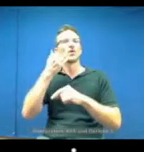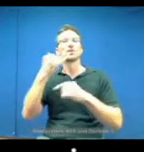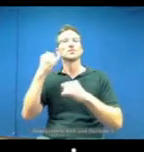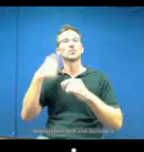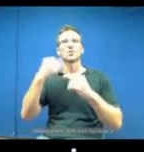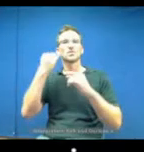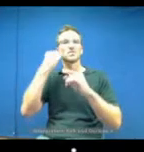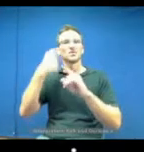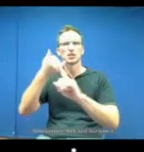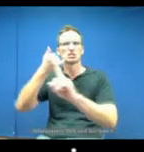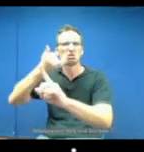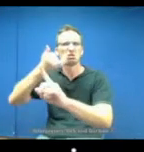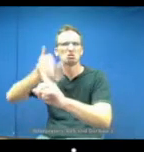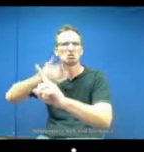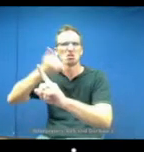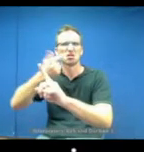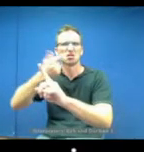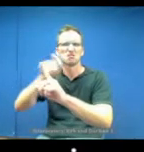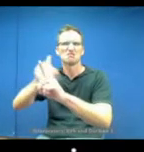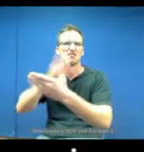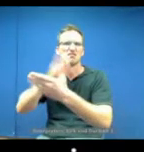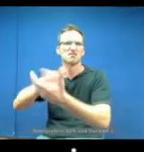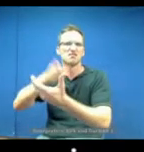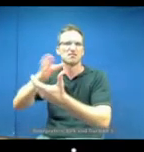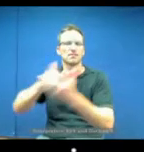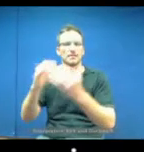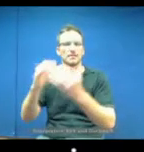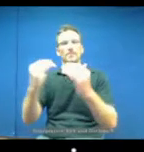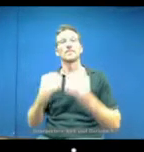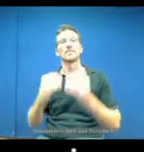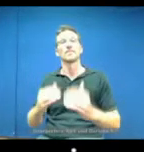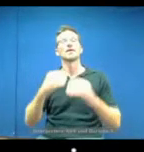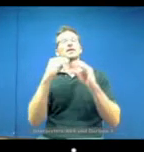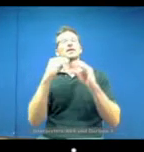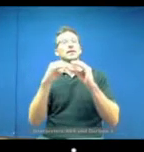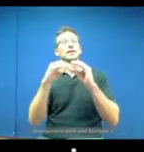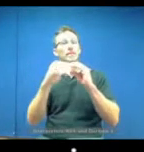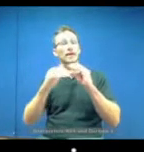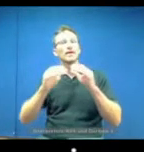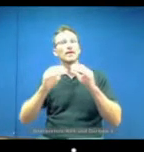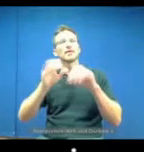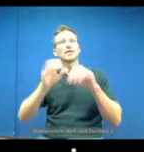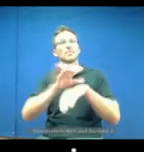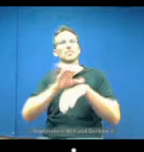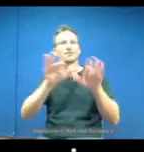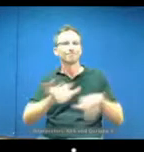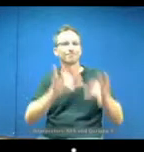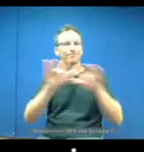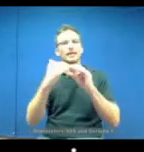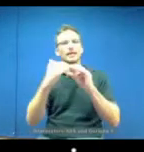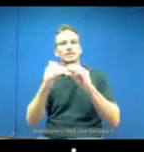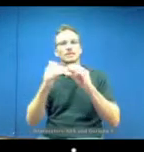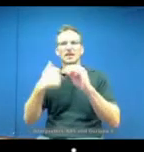we have misuse of electronic mail, which is cyber stalking or email harassment.